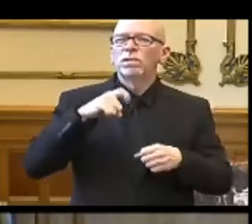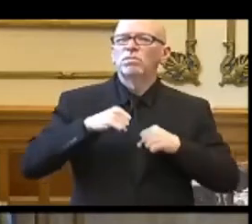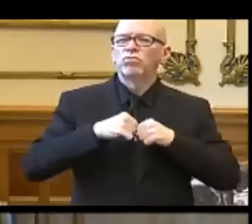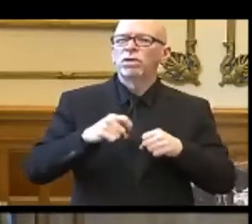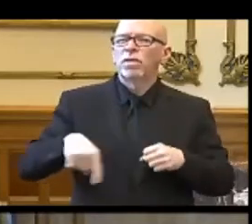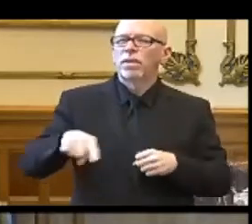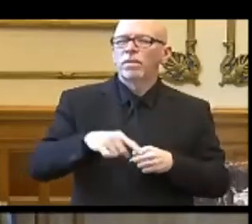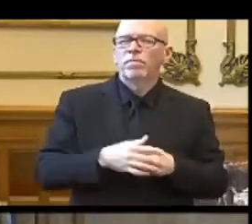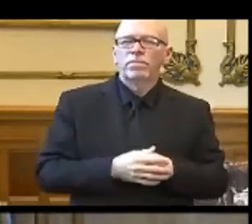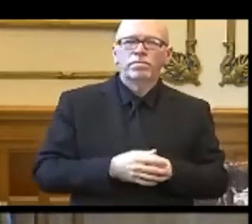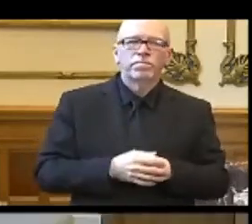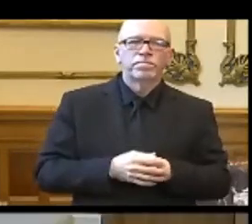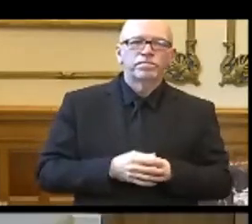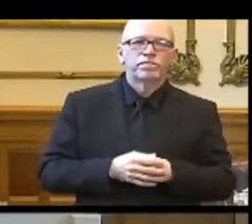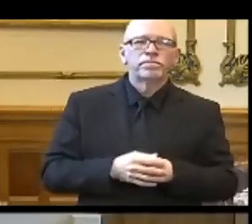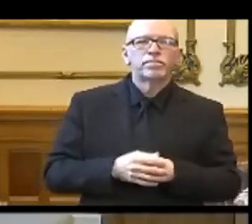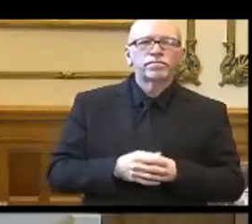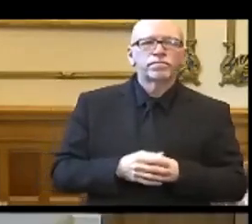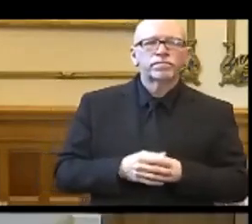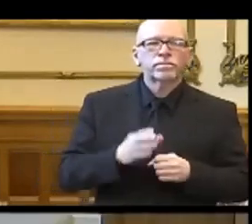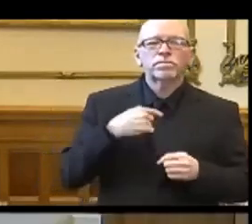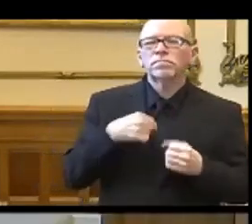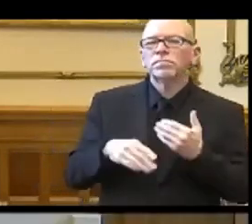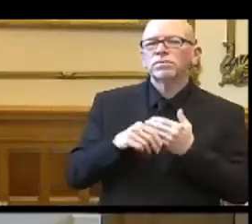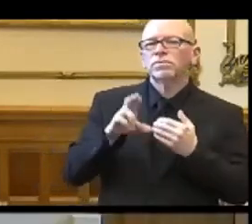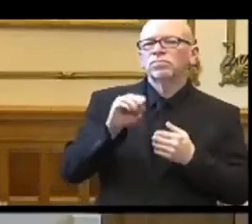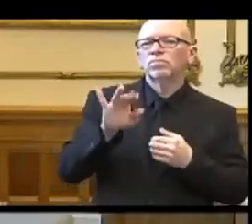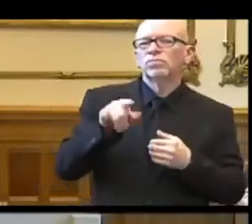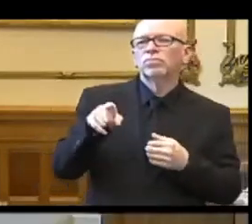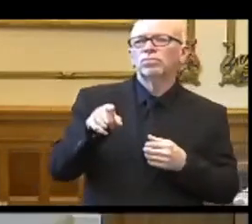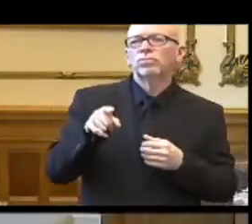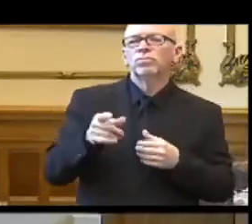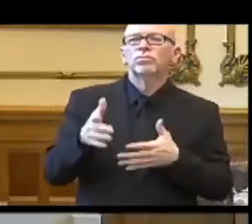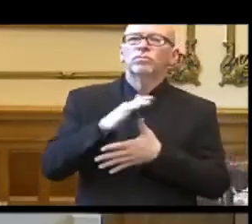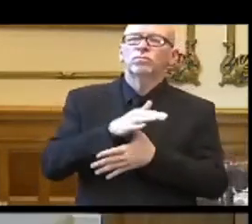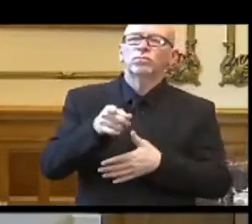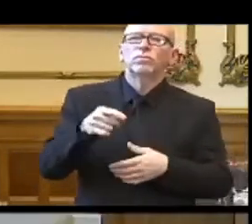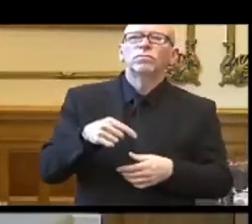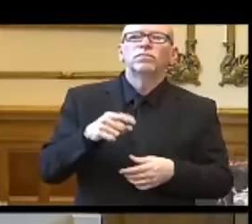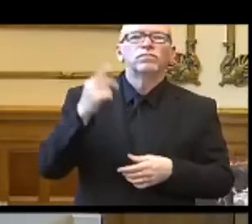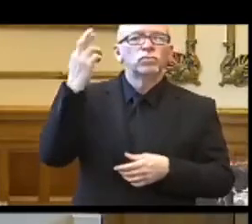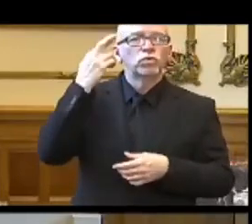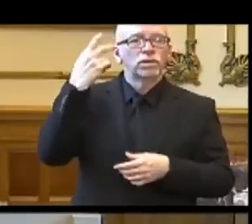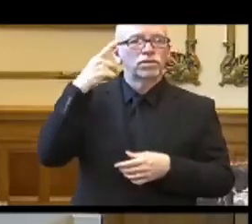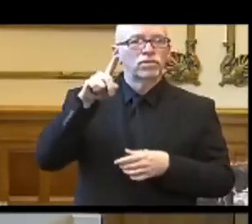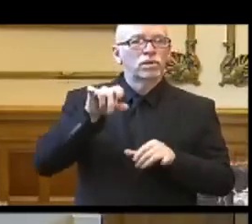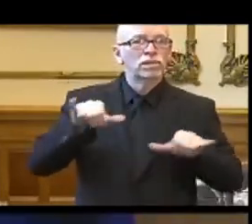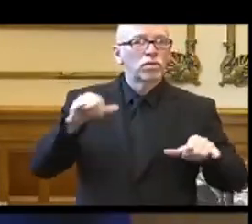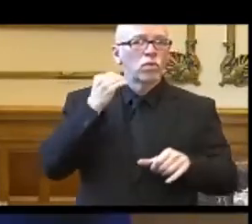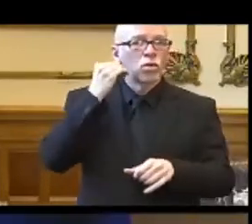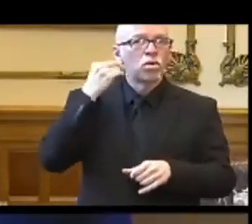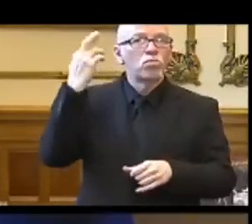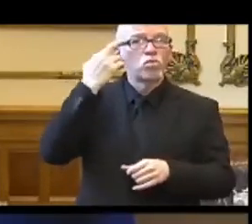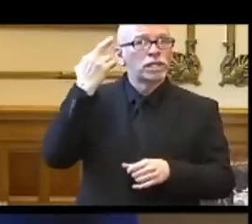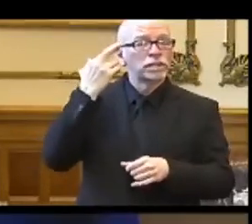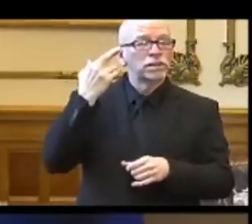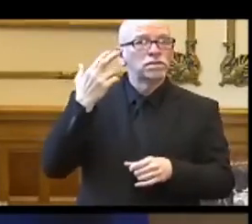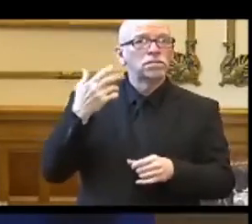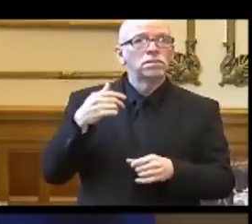them. Yeah, I would just add, Rob, that first and foremost, the reason for the stay at home, the reason for